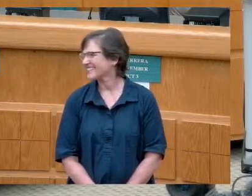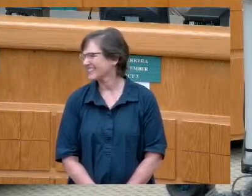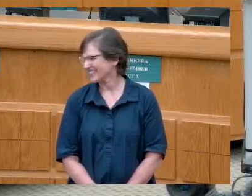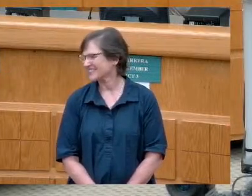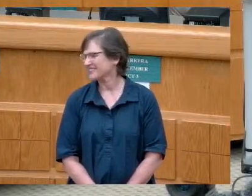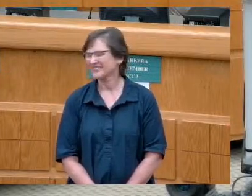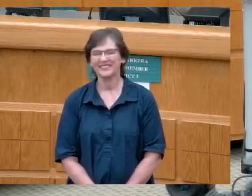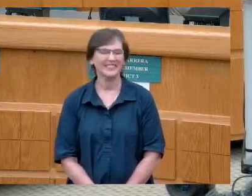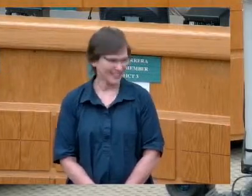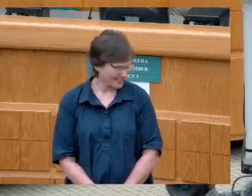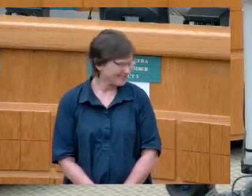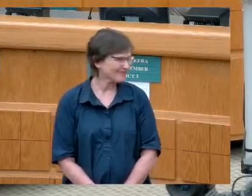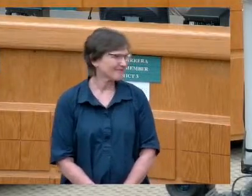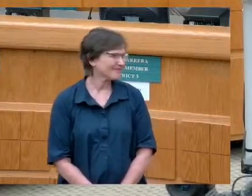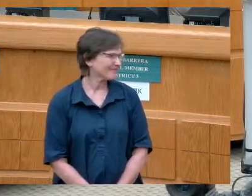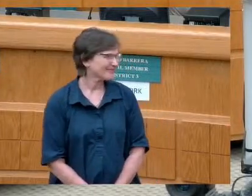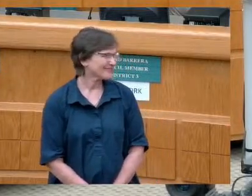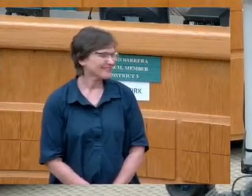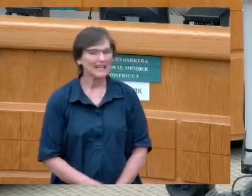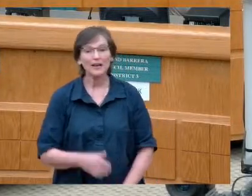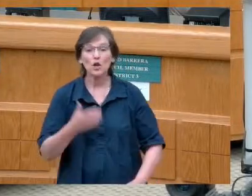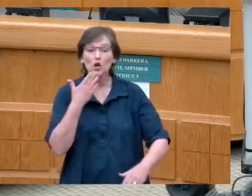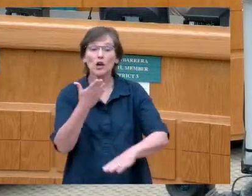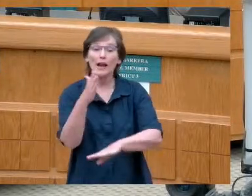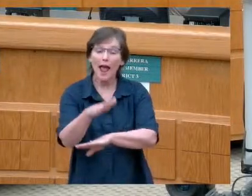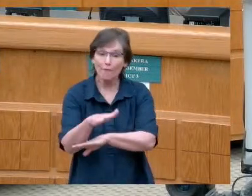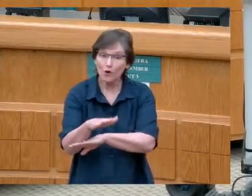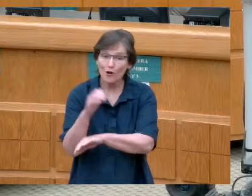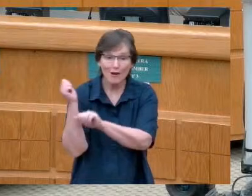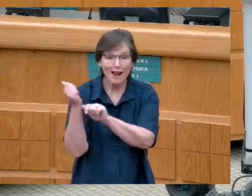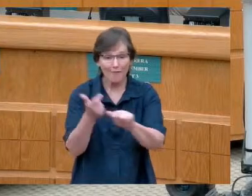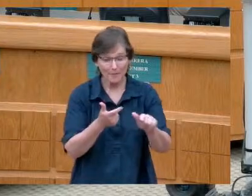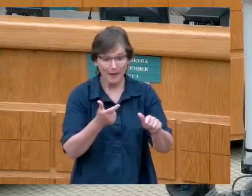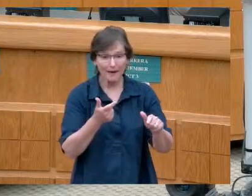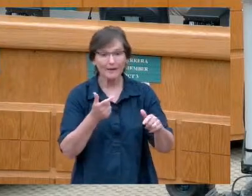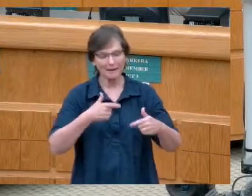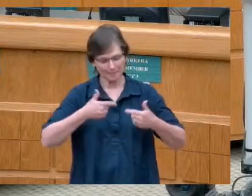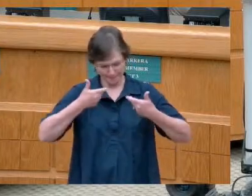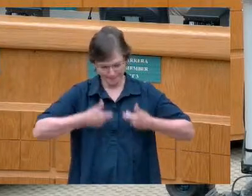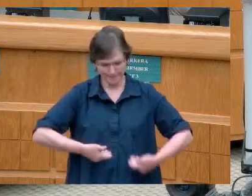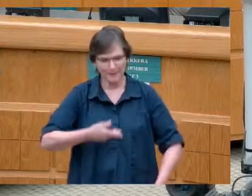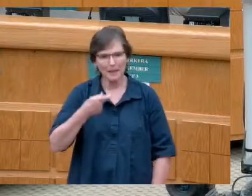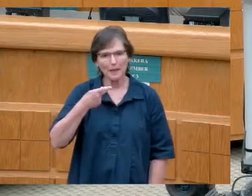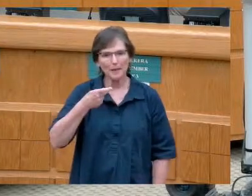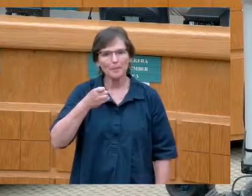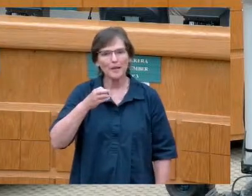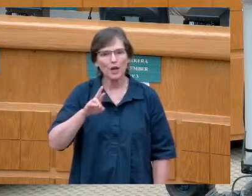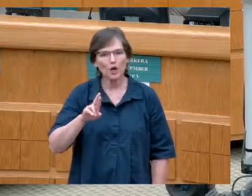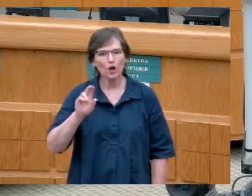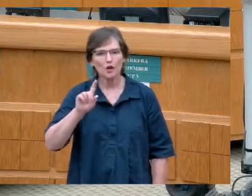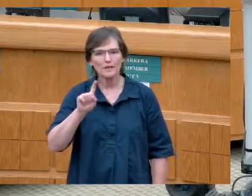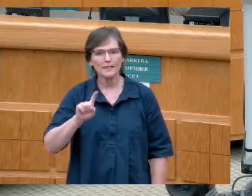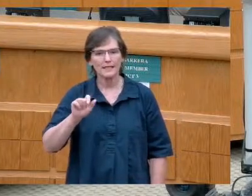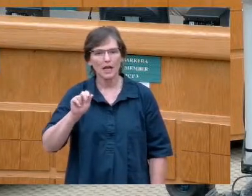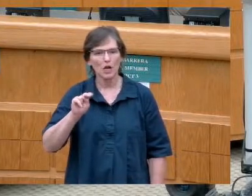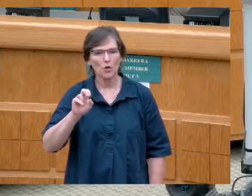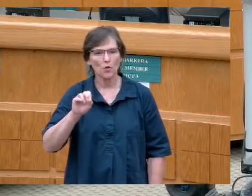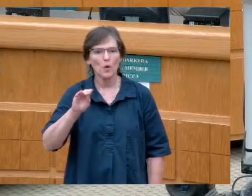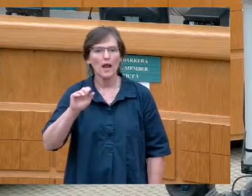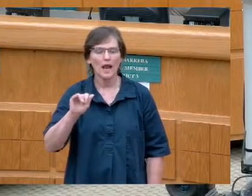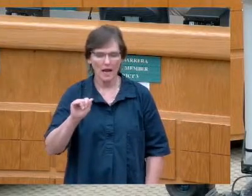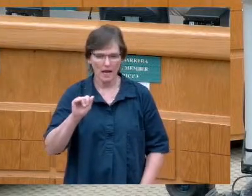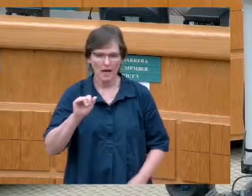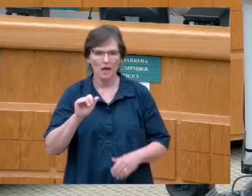How you doing? All right, good afternoon, everybody. I'm Peter Zanoni, Corpus Christi City Manager. I'm going to provide you the